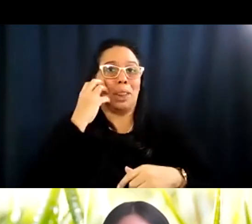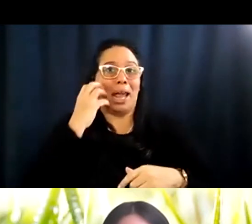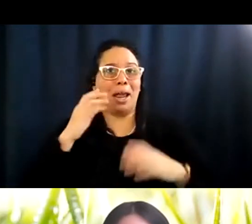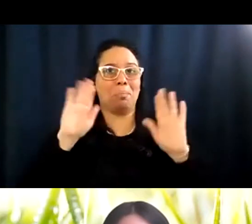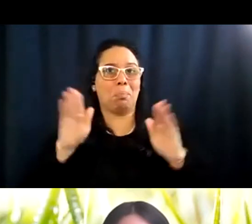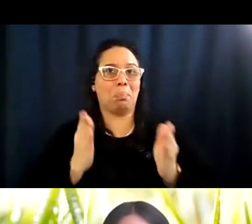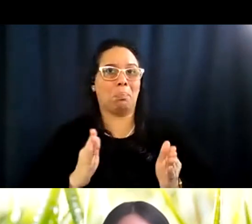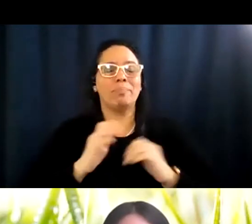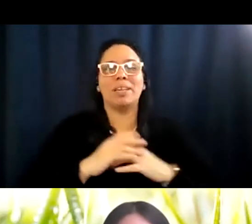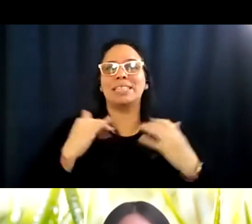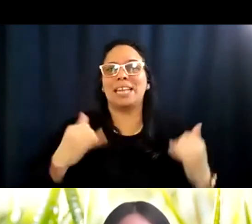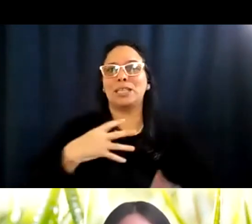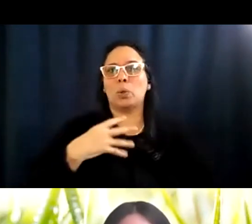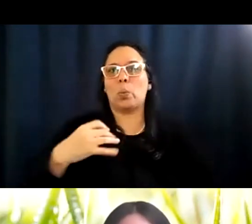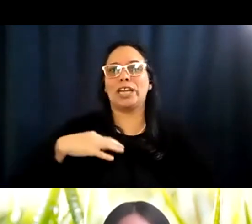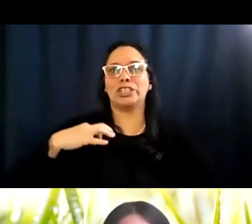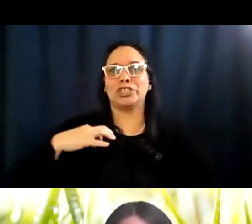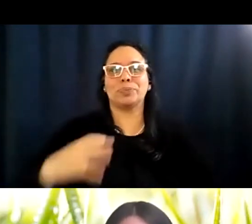wearing a white shirt.